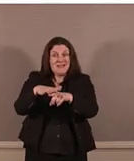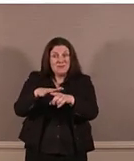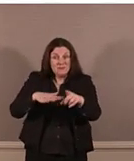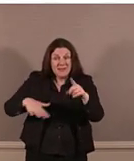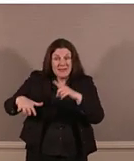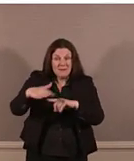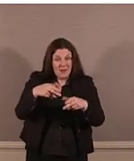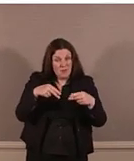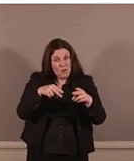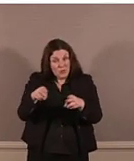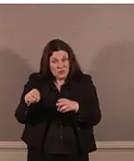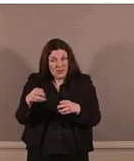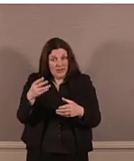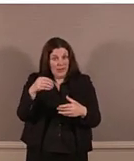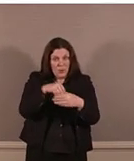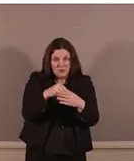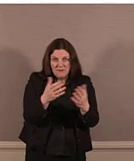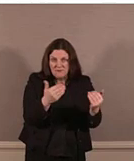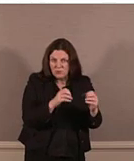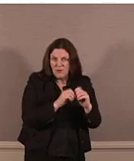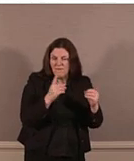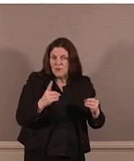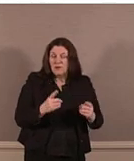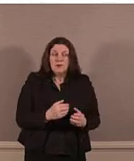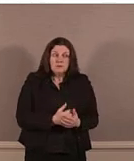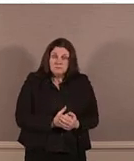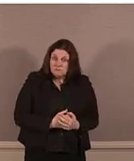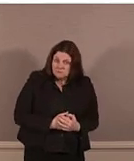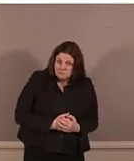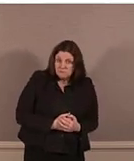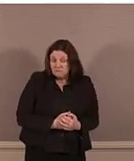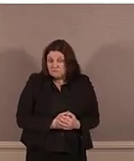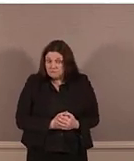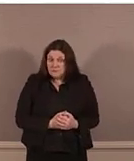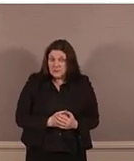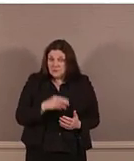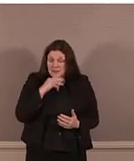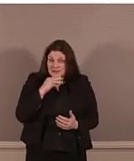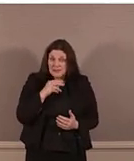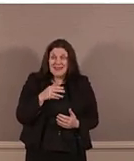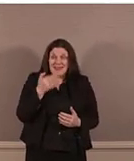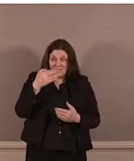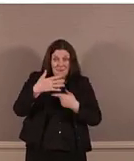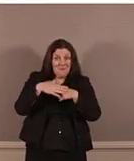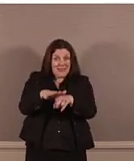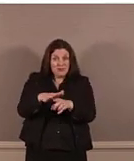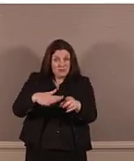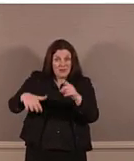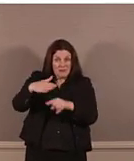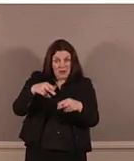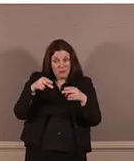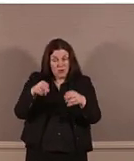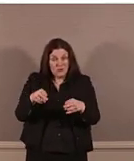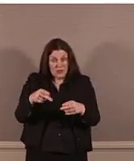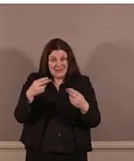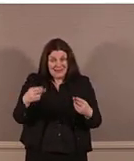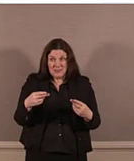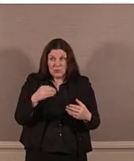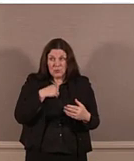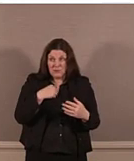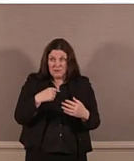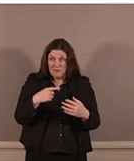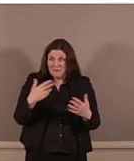mainstreamed approach that's inclusive, do you really have to fight to